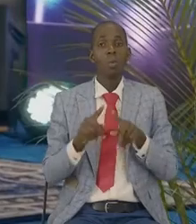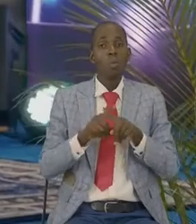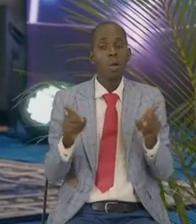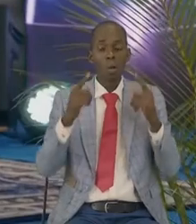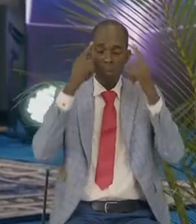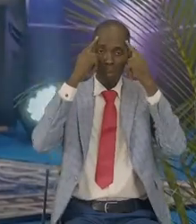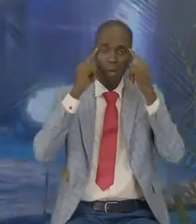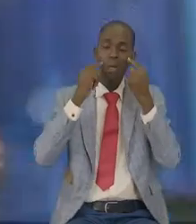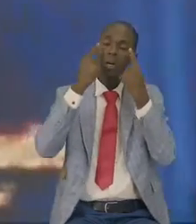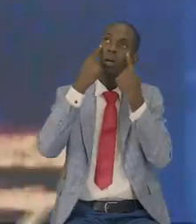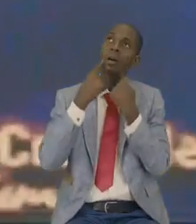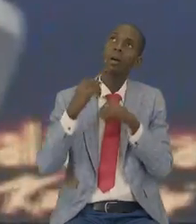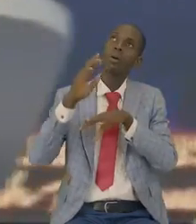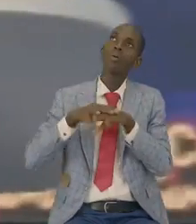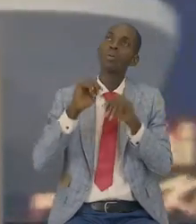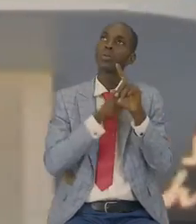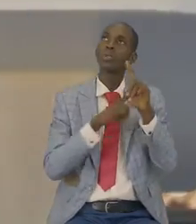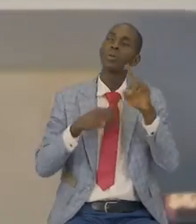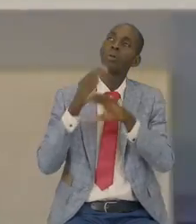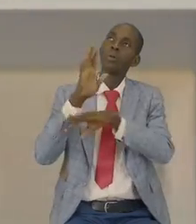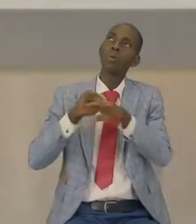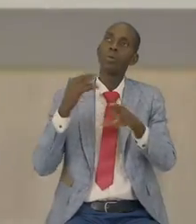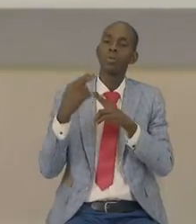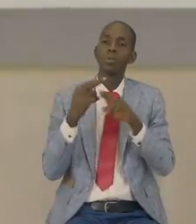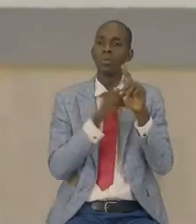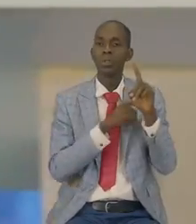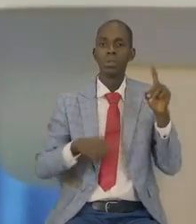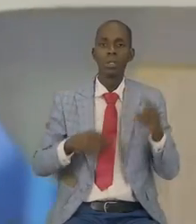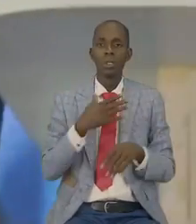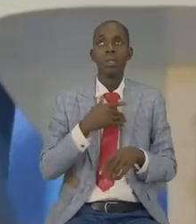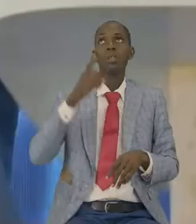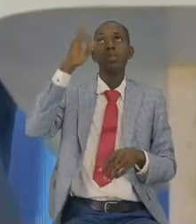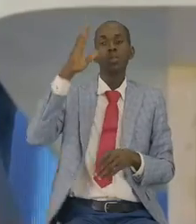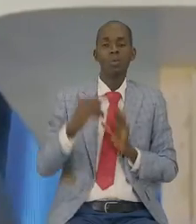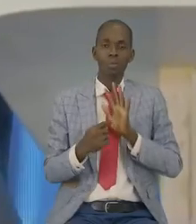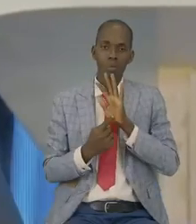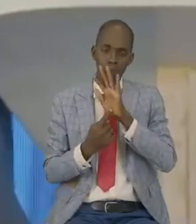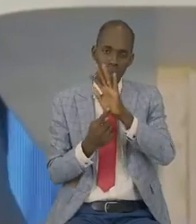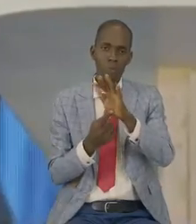Lord, and the Lord showed him a tree.